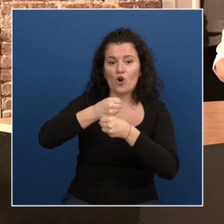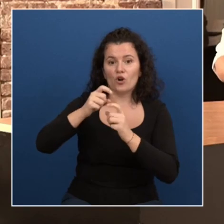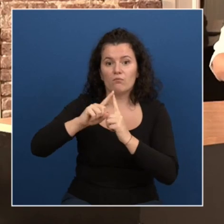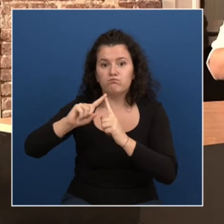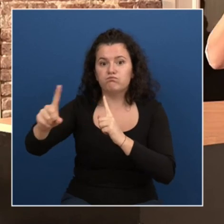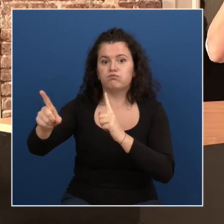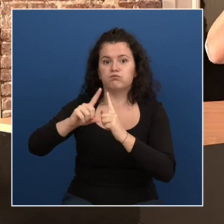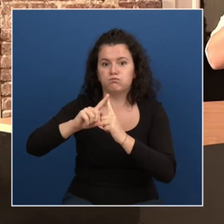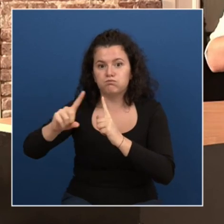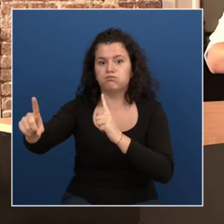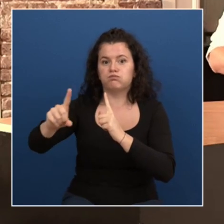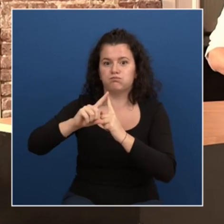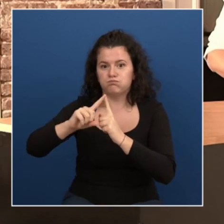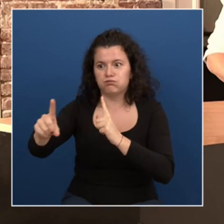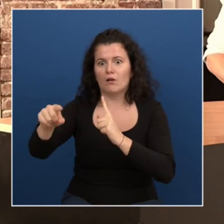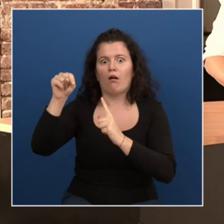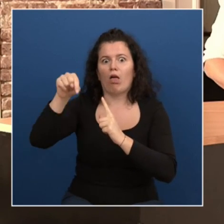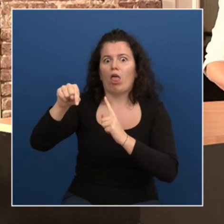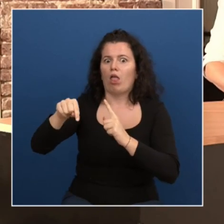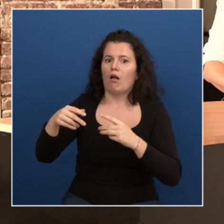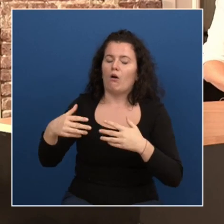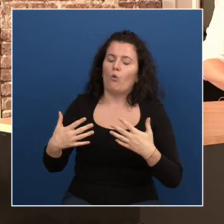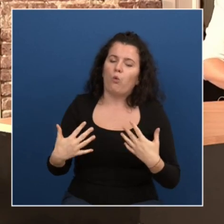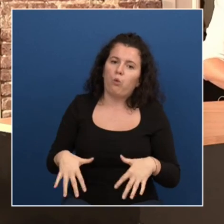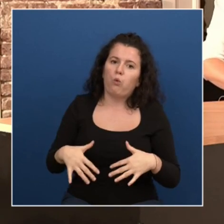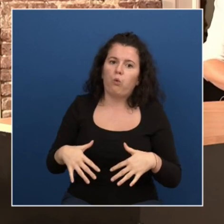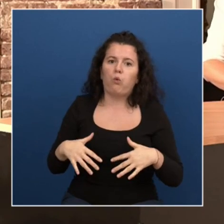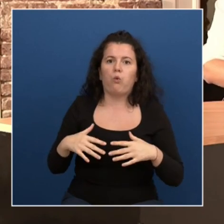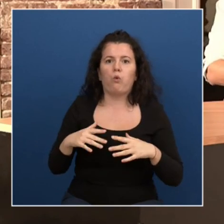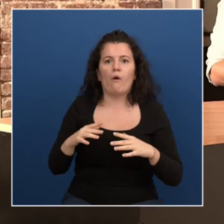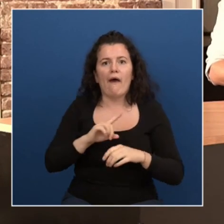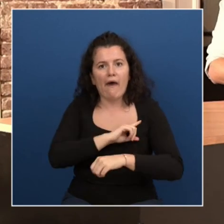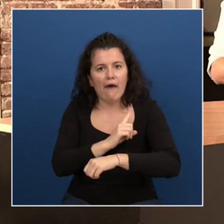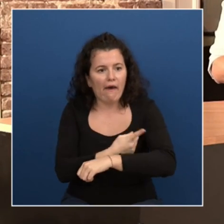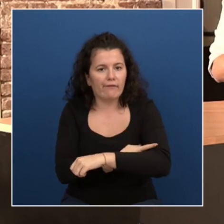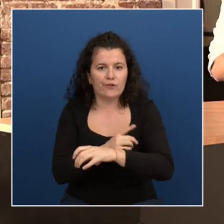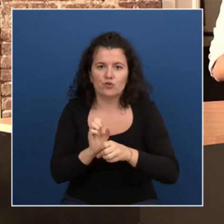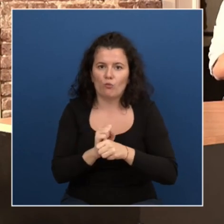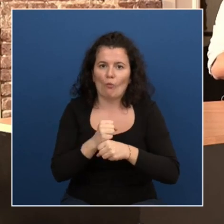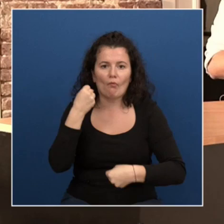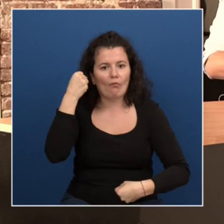the only thing I miss is podcast time, to be honest. That's completely gone out of my life.